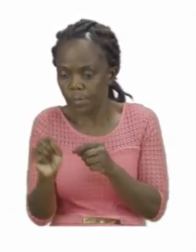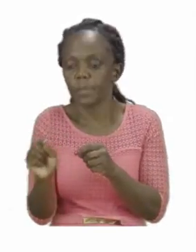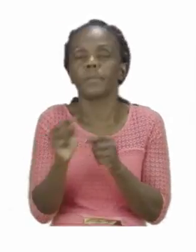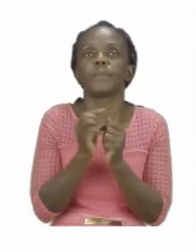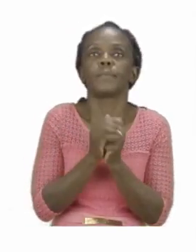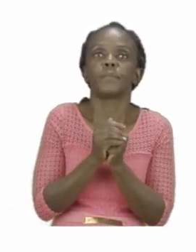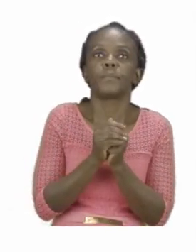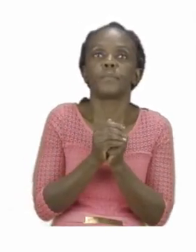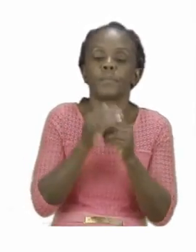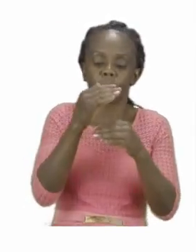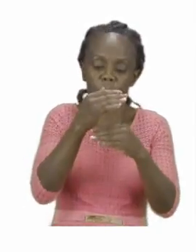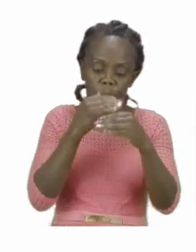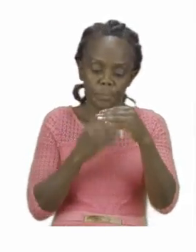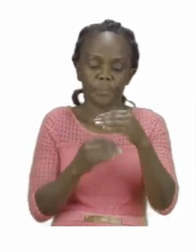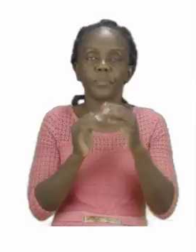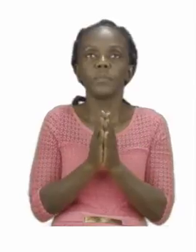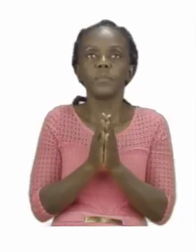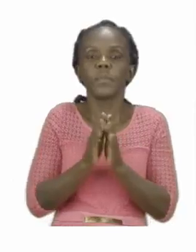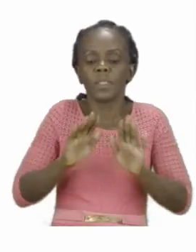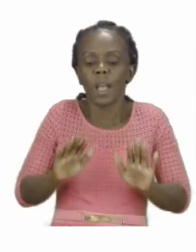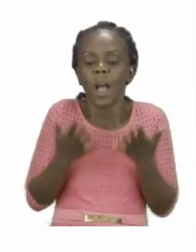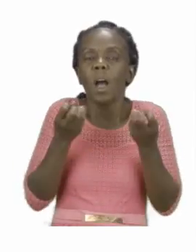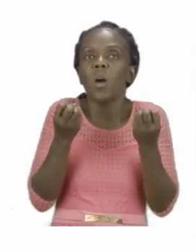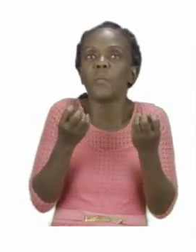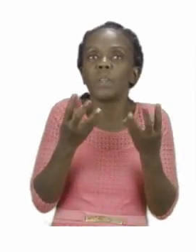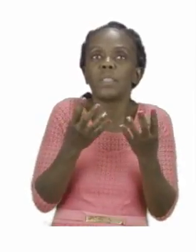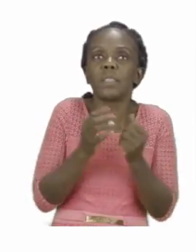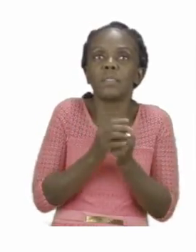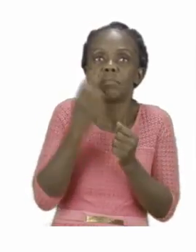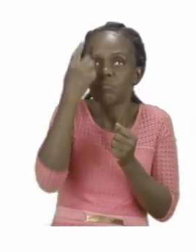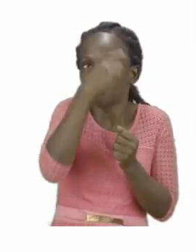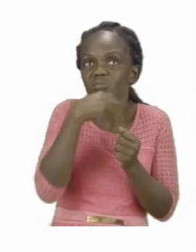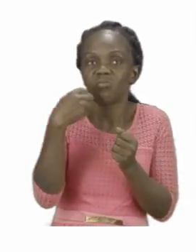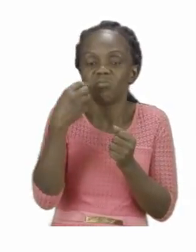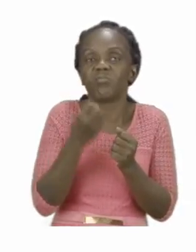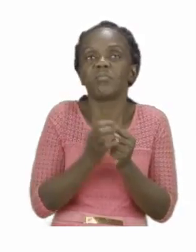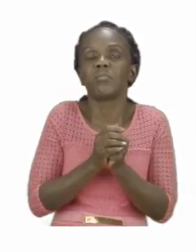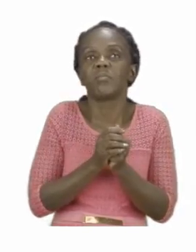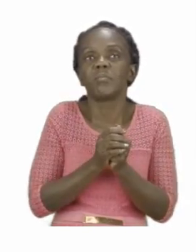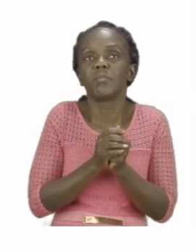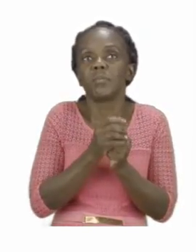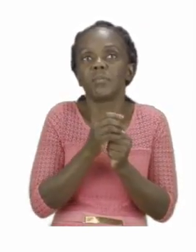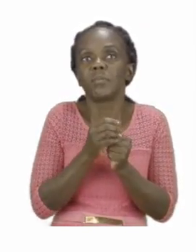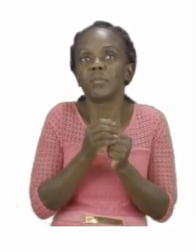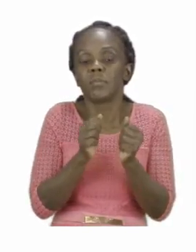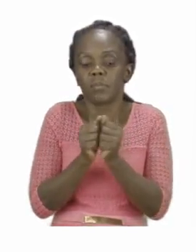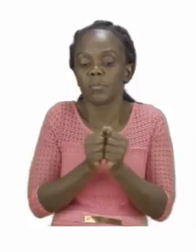The next one has how many family members? Let's count.